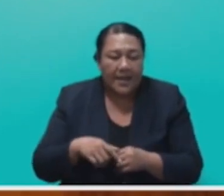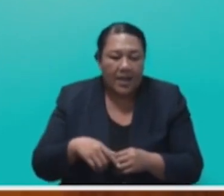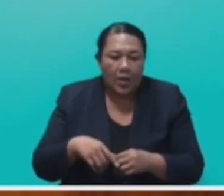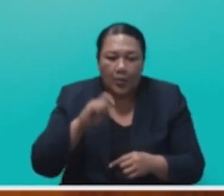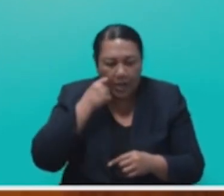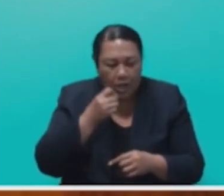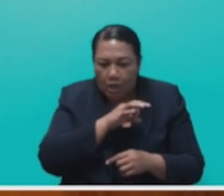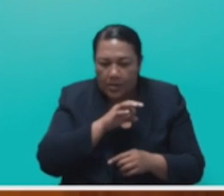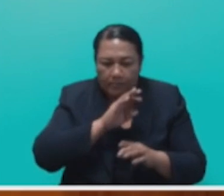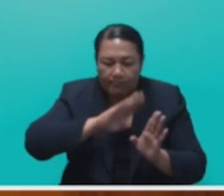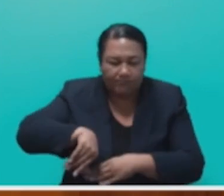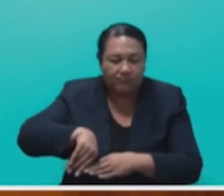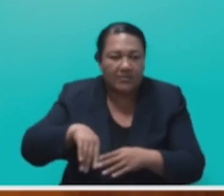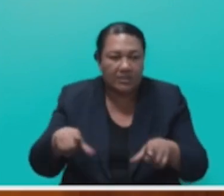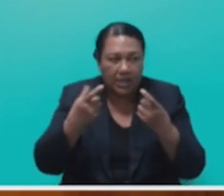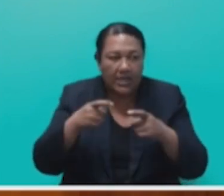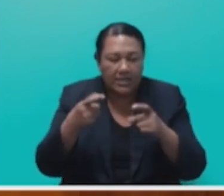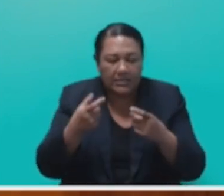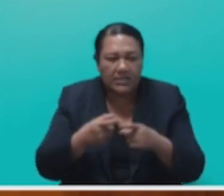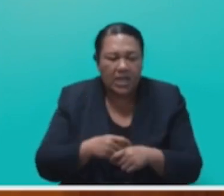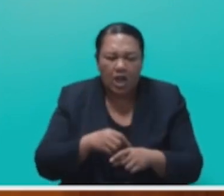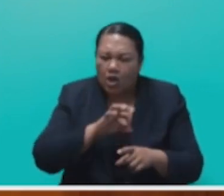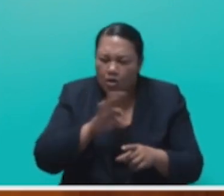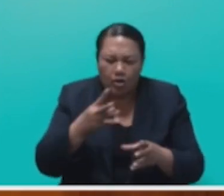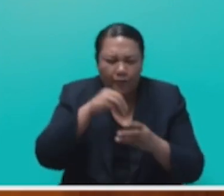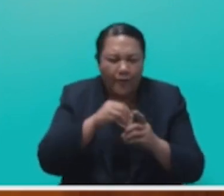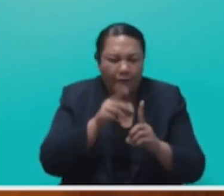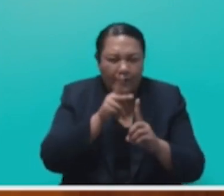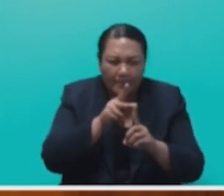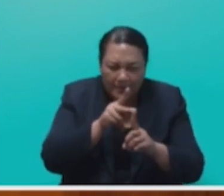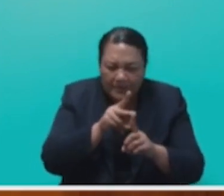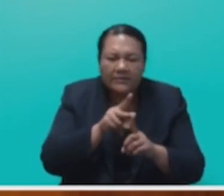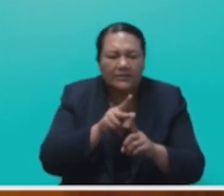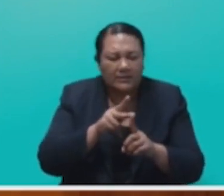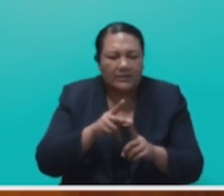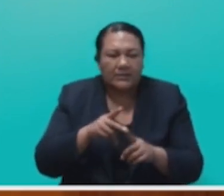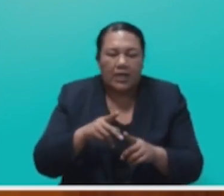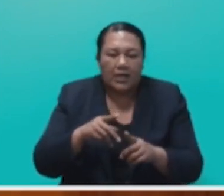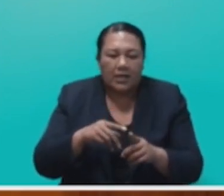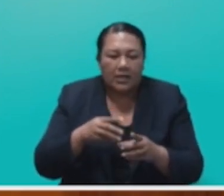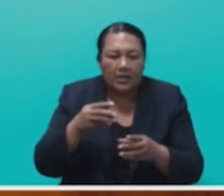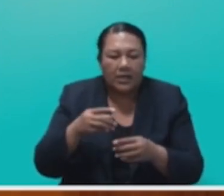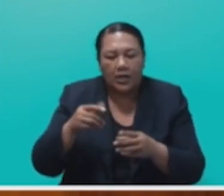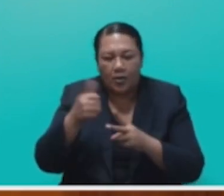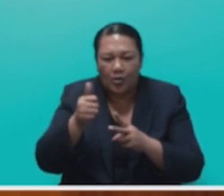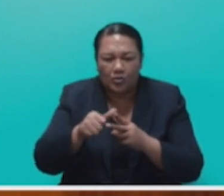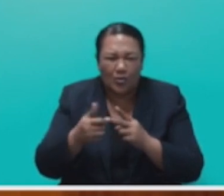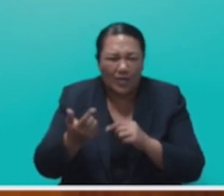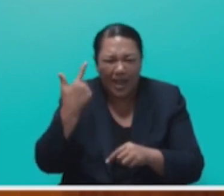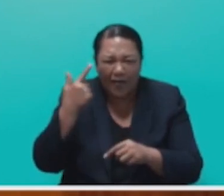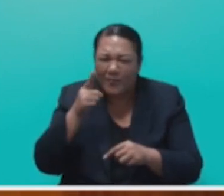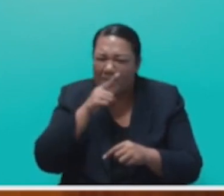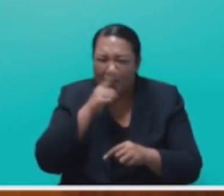from corruption to lack of resources to political interference and lack of public awareness about people's rights. To overcome these challenges,